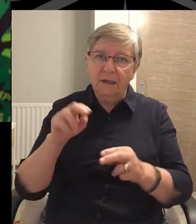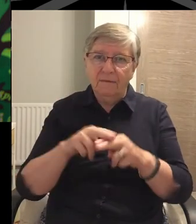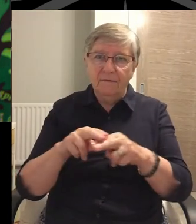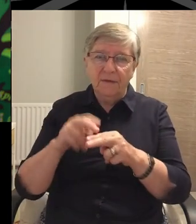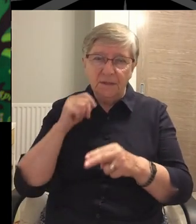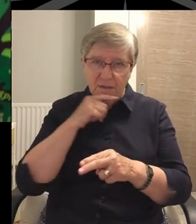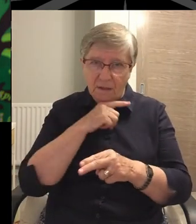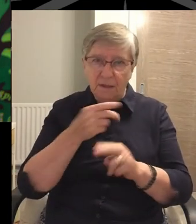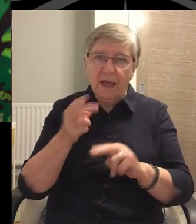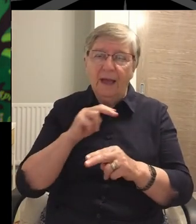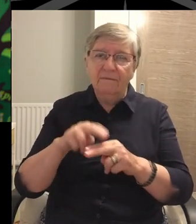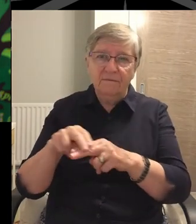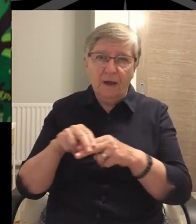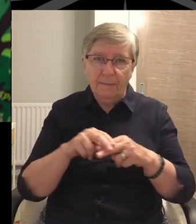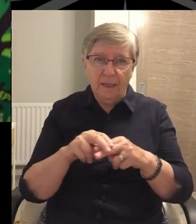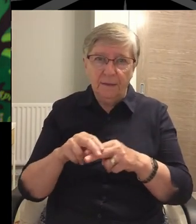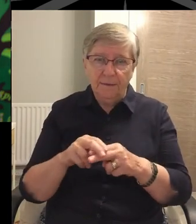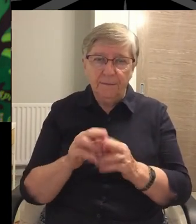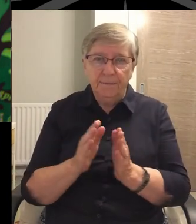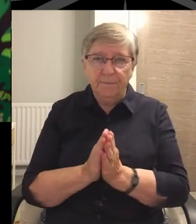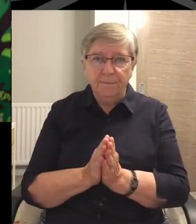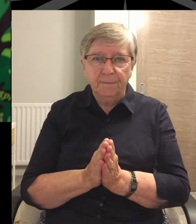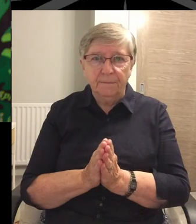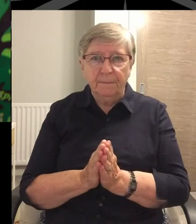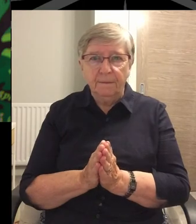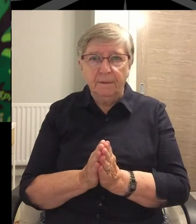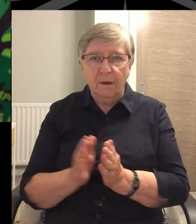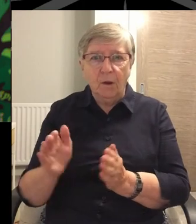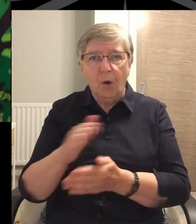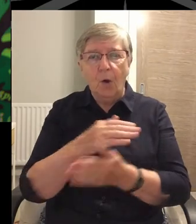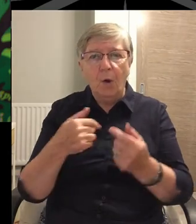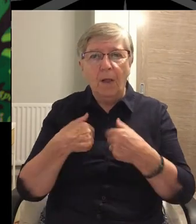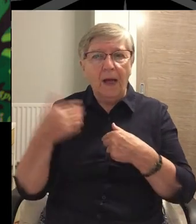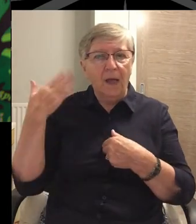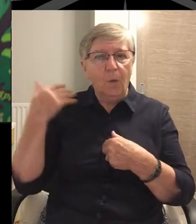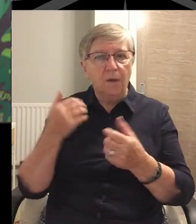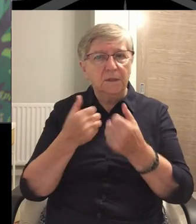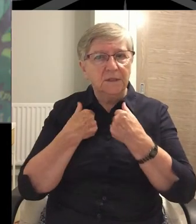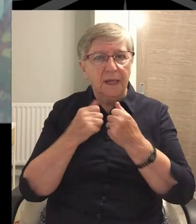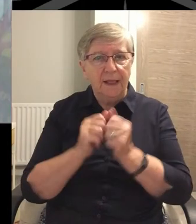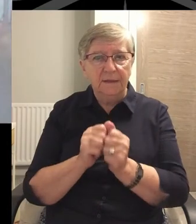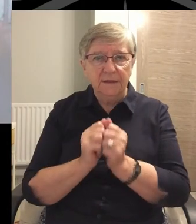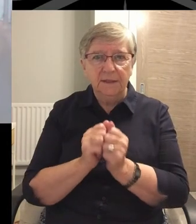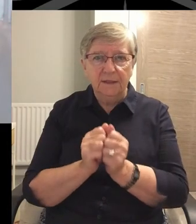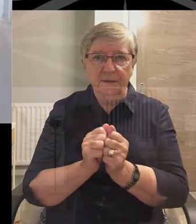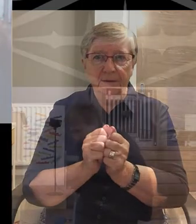to your prayers. All I Once Held Dear.